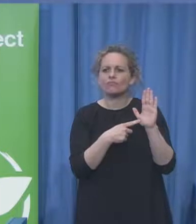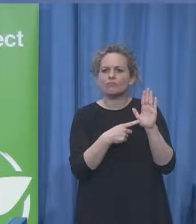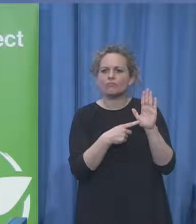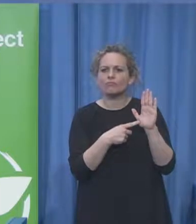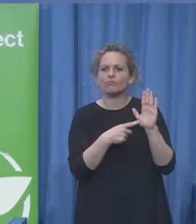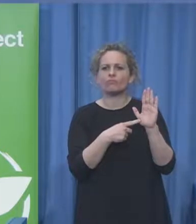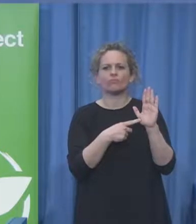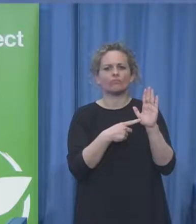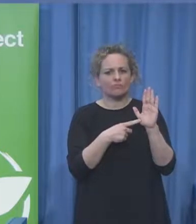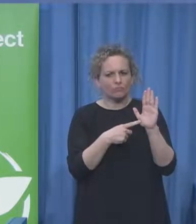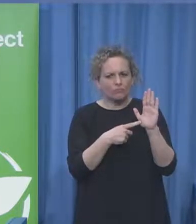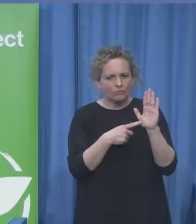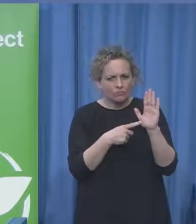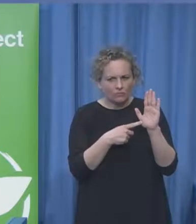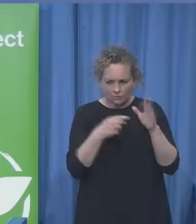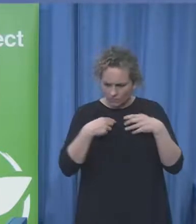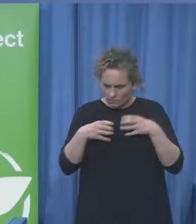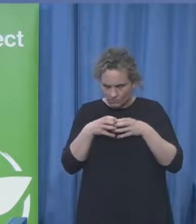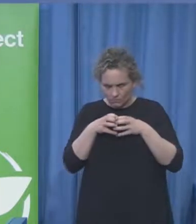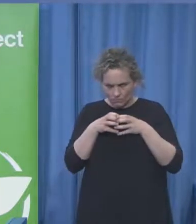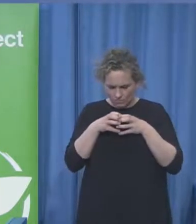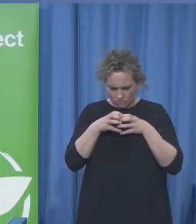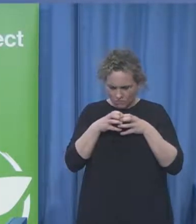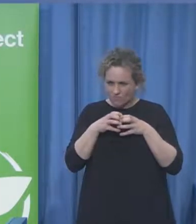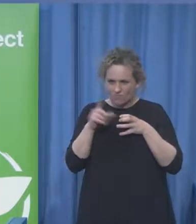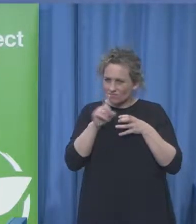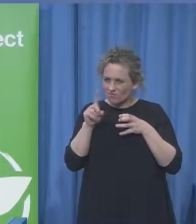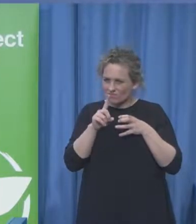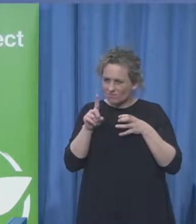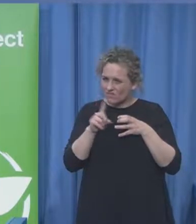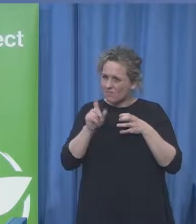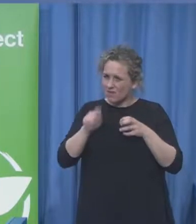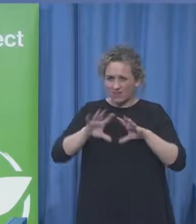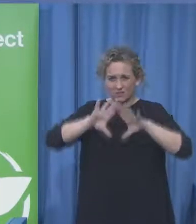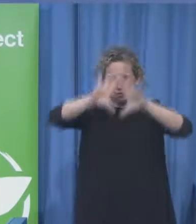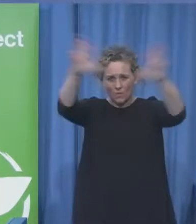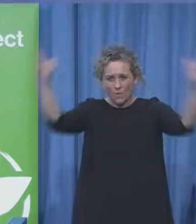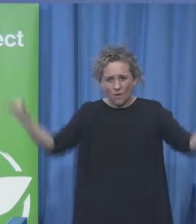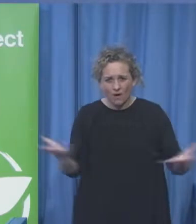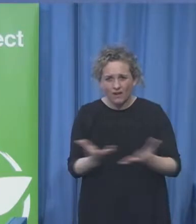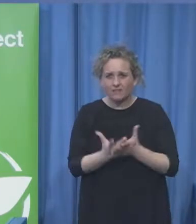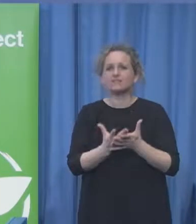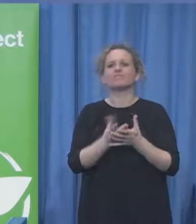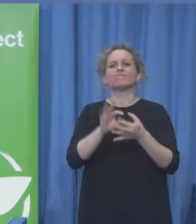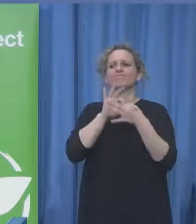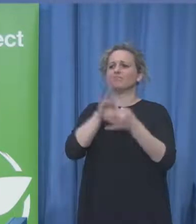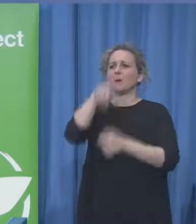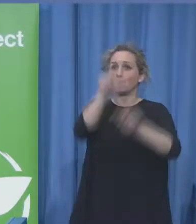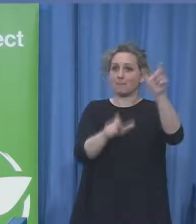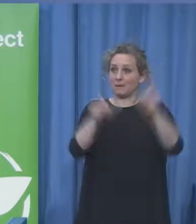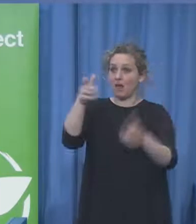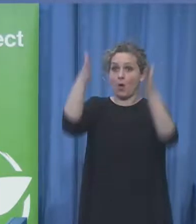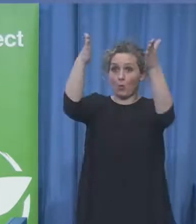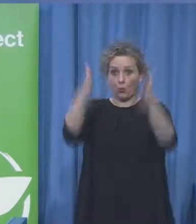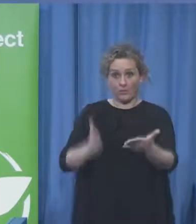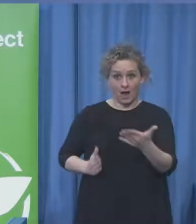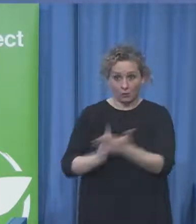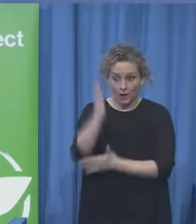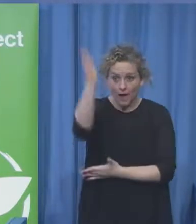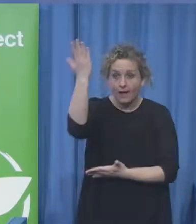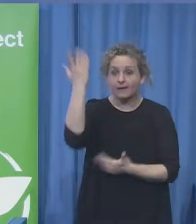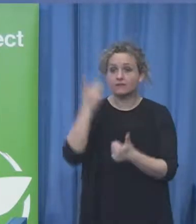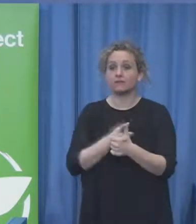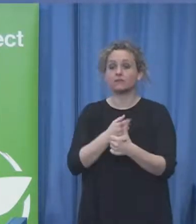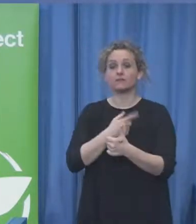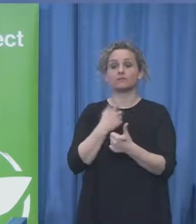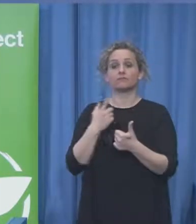agreed human rights and also SDGs. Second point is we need to have a robust anti-discrimination legislation